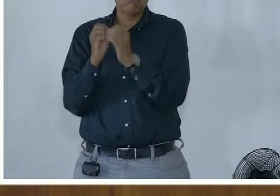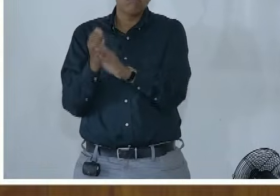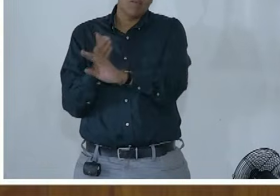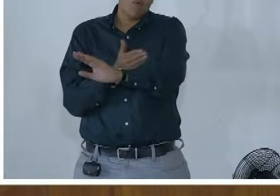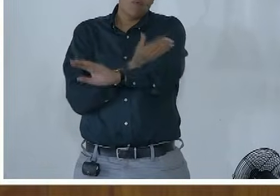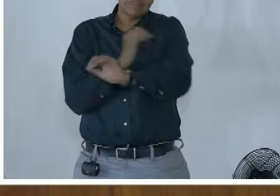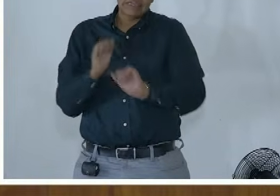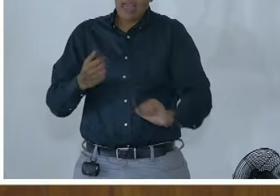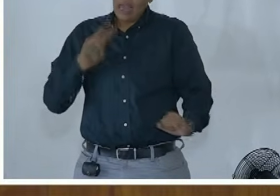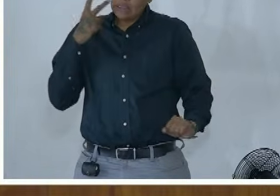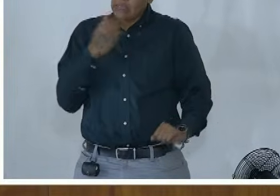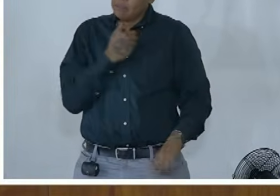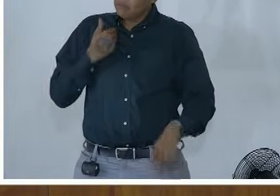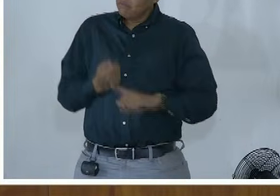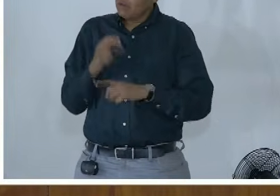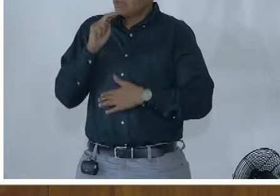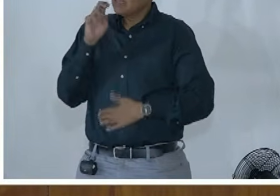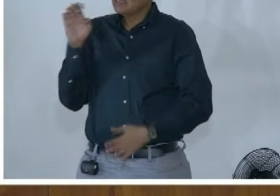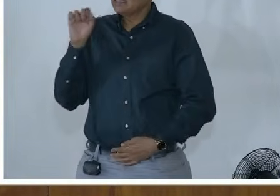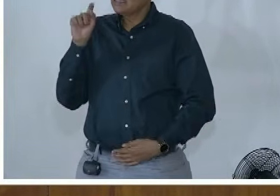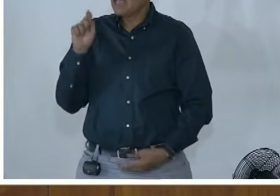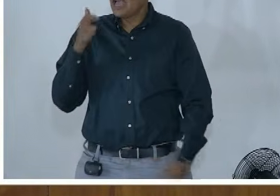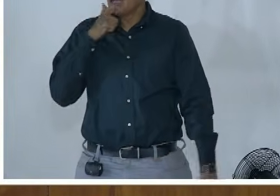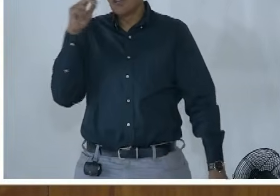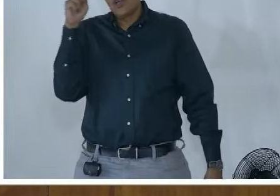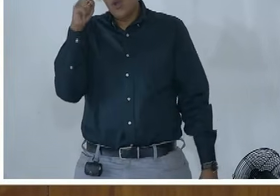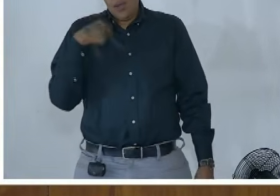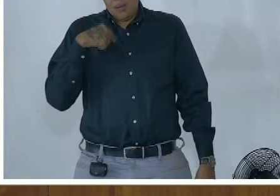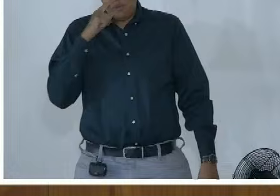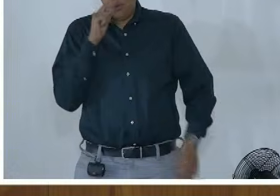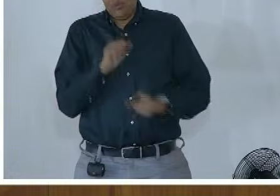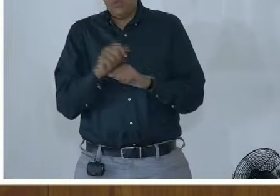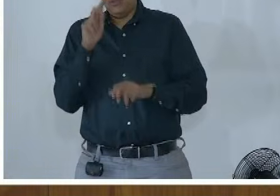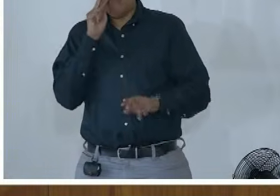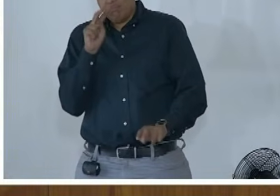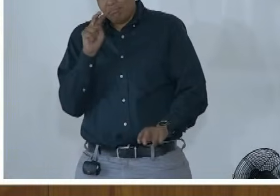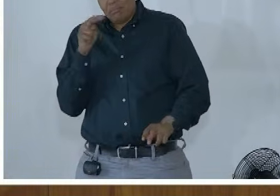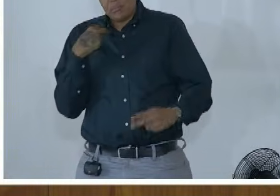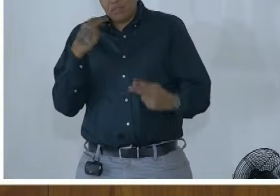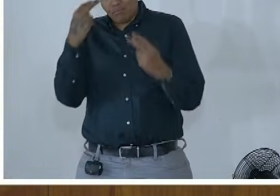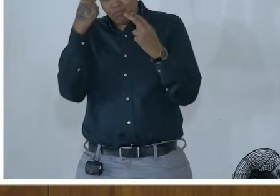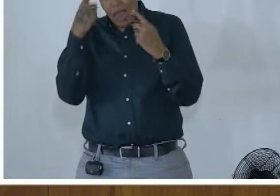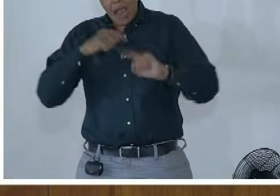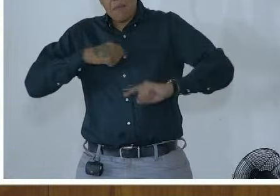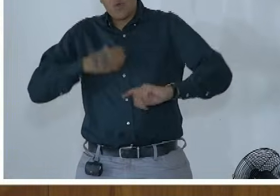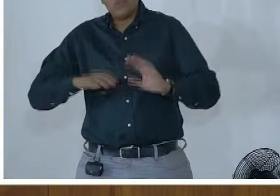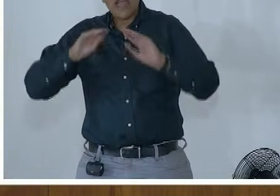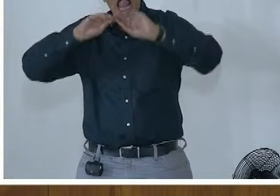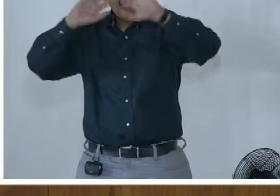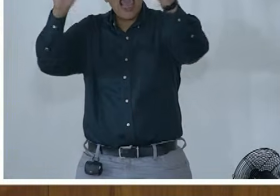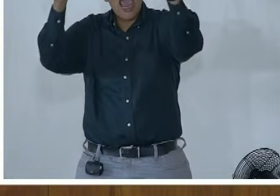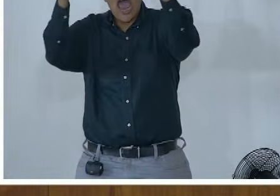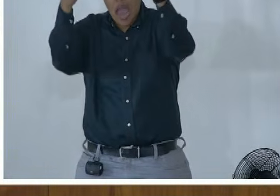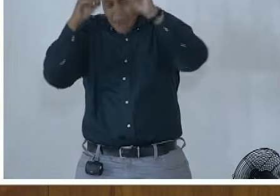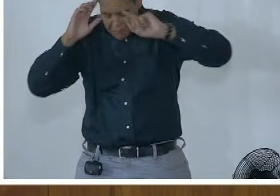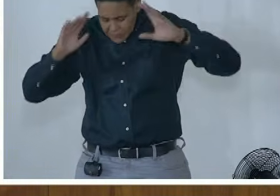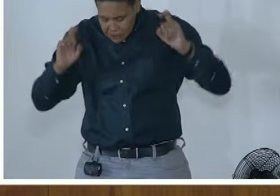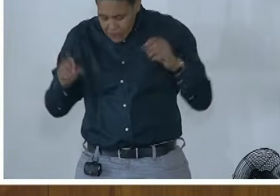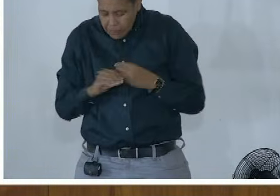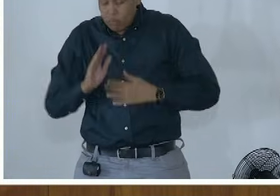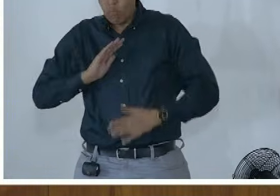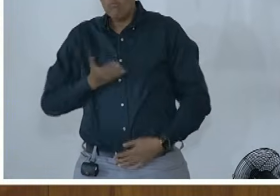member from Northeastern St. Andrew looking at me quite keenly. And so I wish to make it clear, Mr. Speaker, that